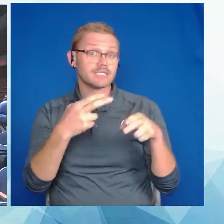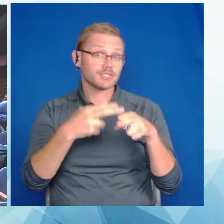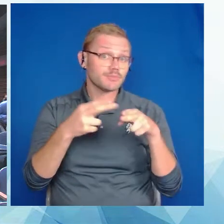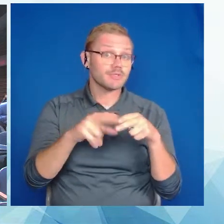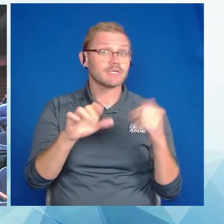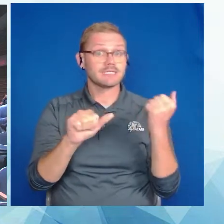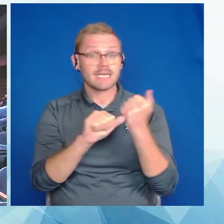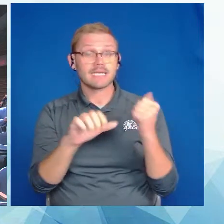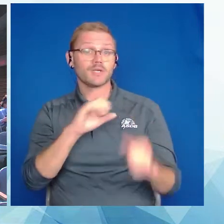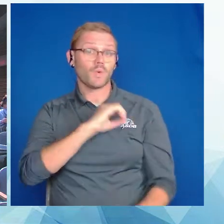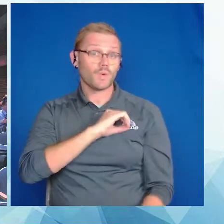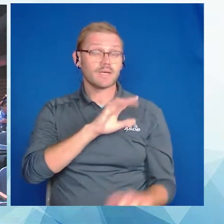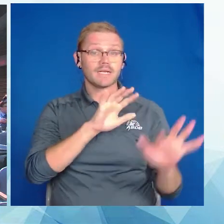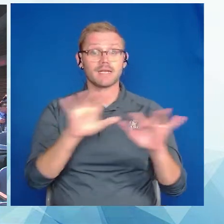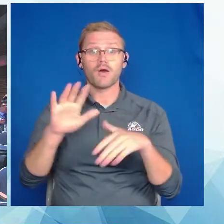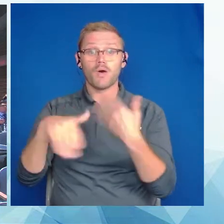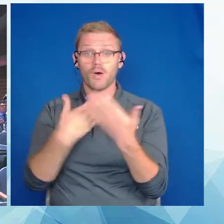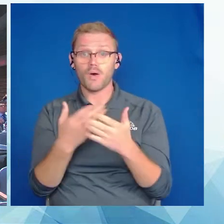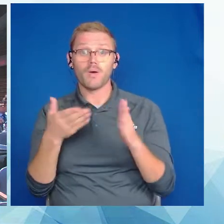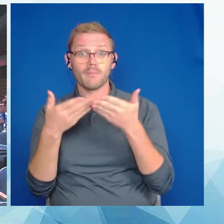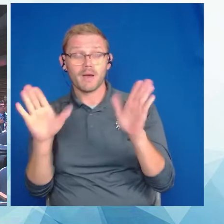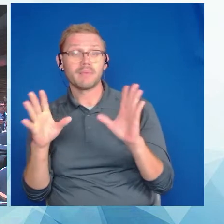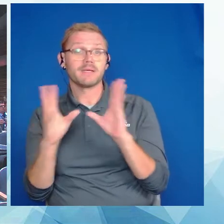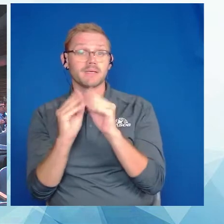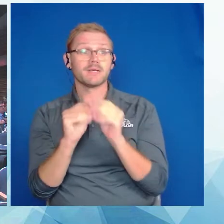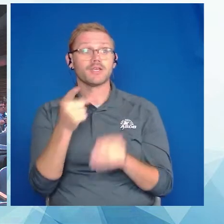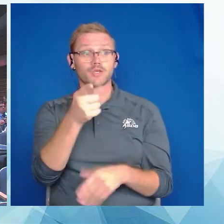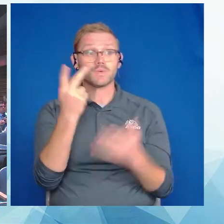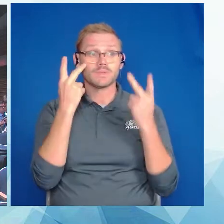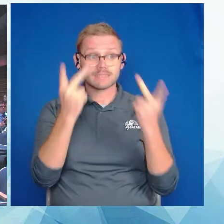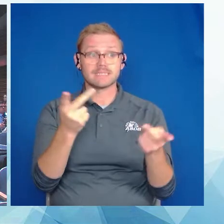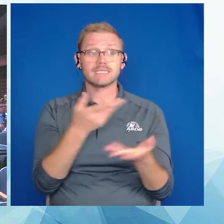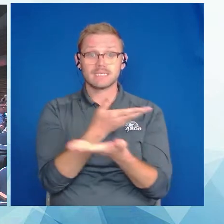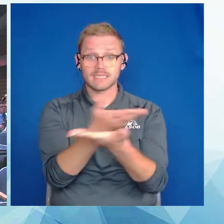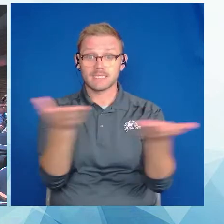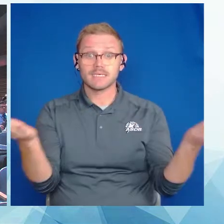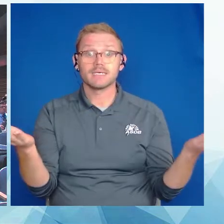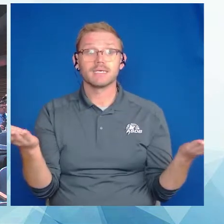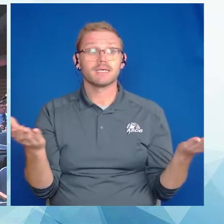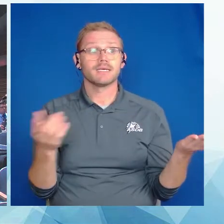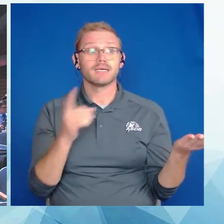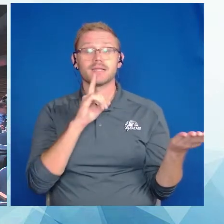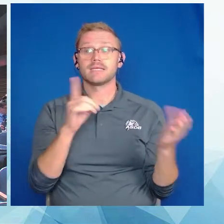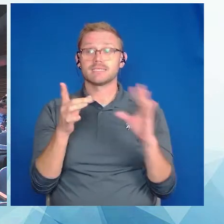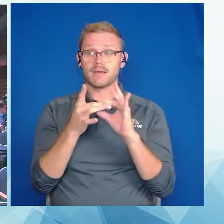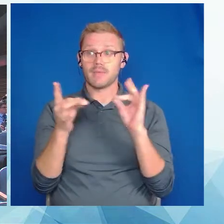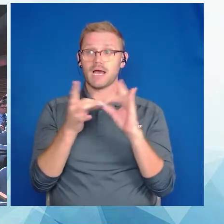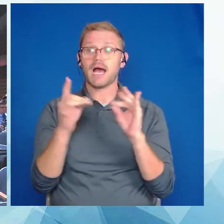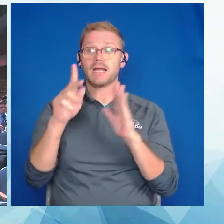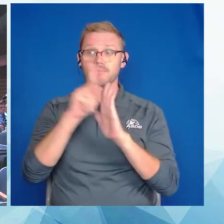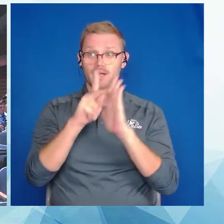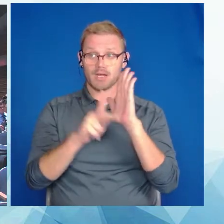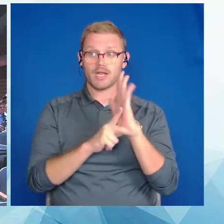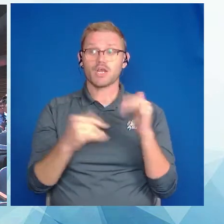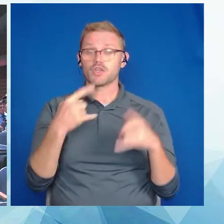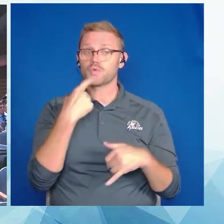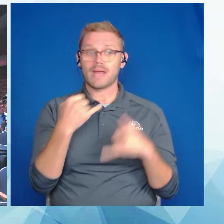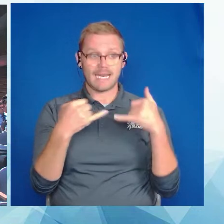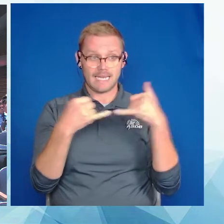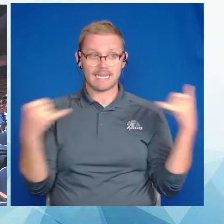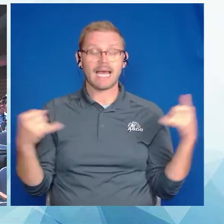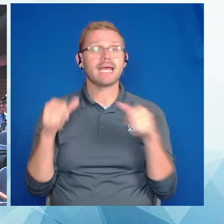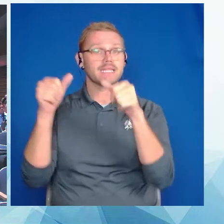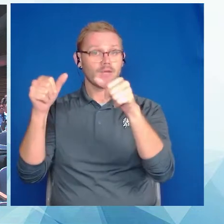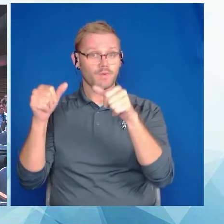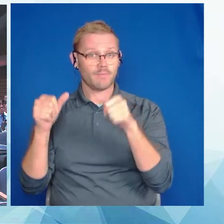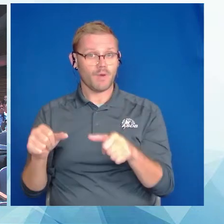and members of the public. You have before you the red lines for the above-mentioned policies. They were posted to the public.